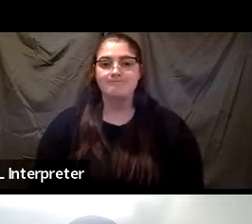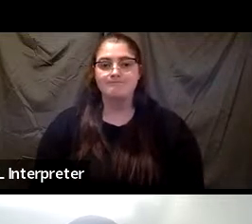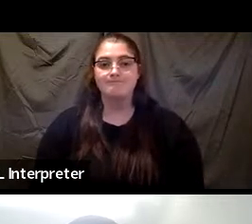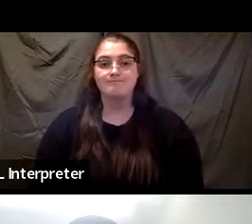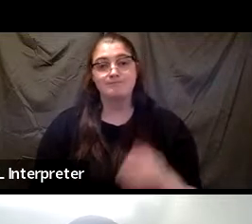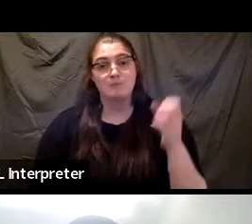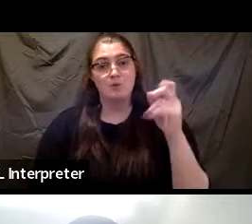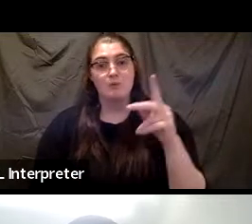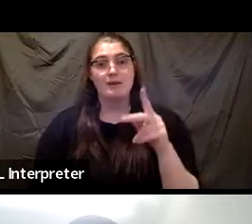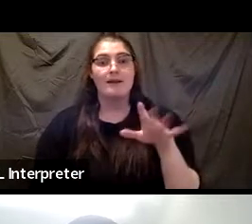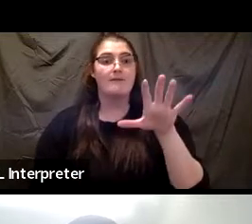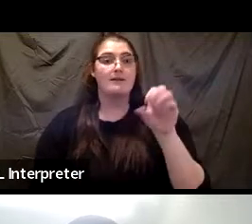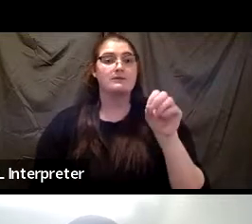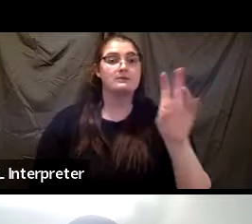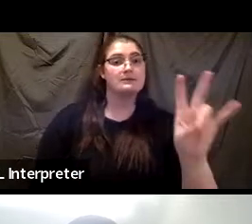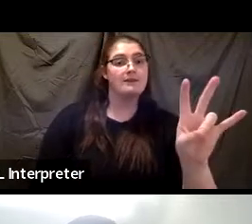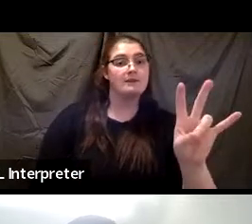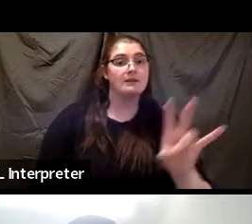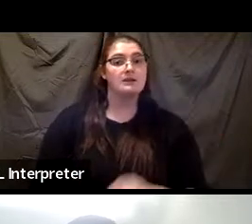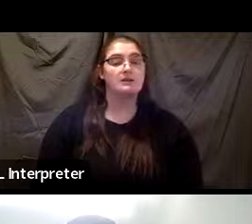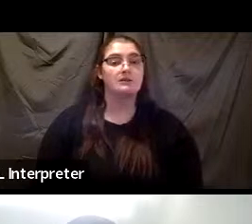Okay, 507.